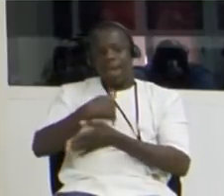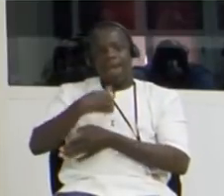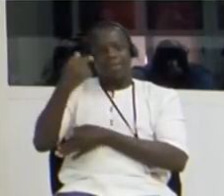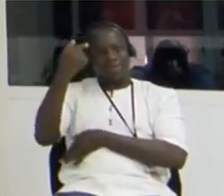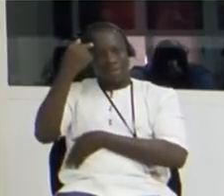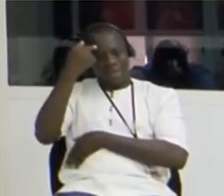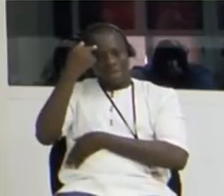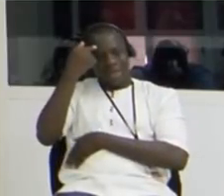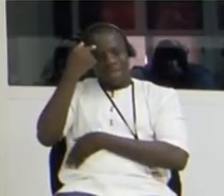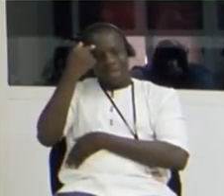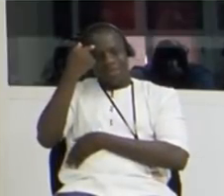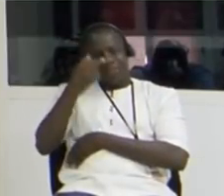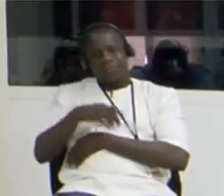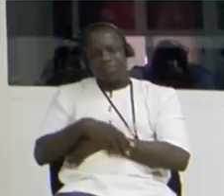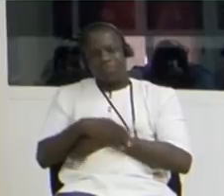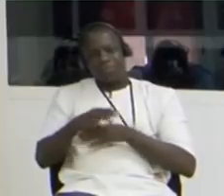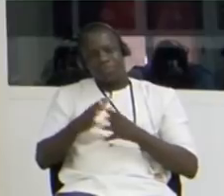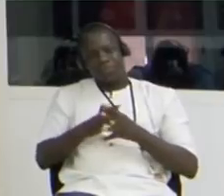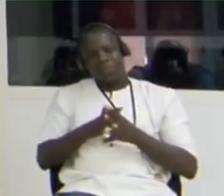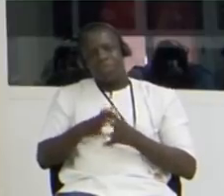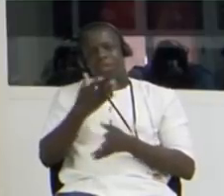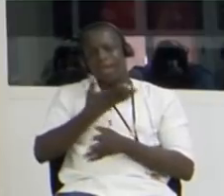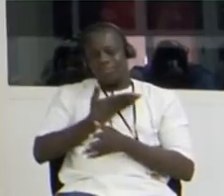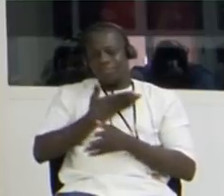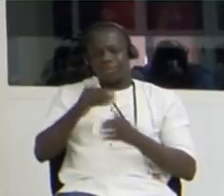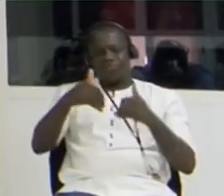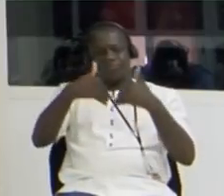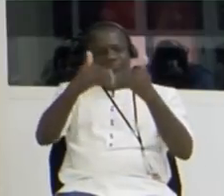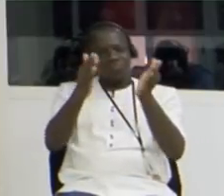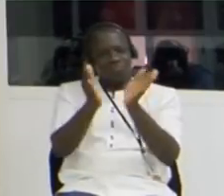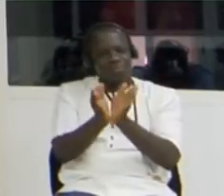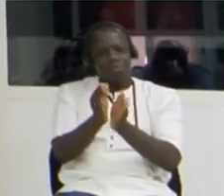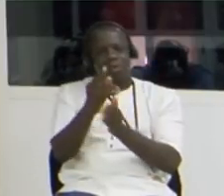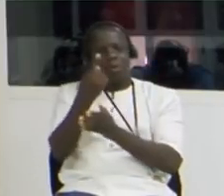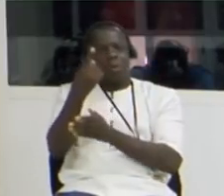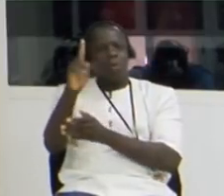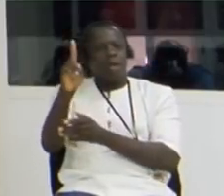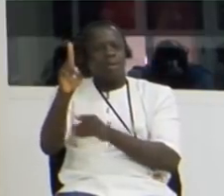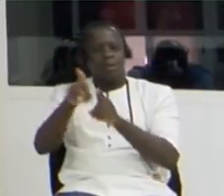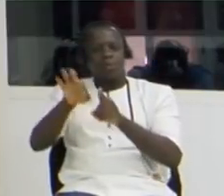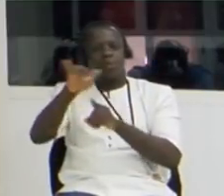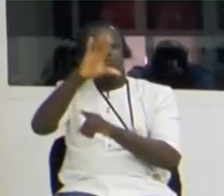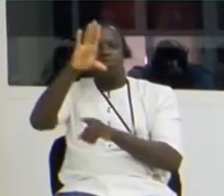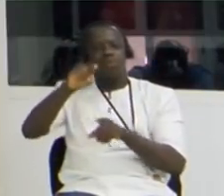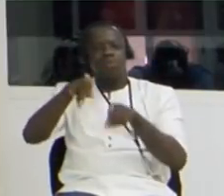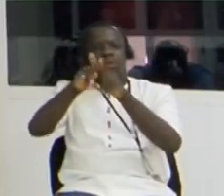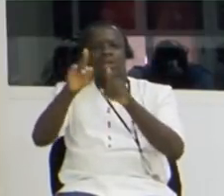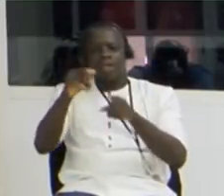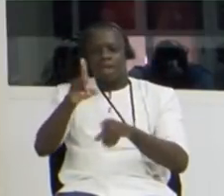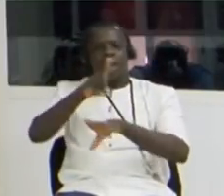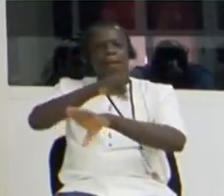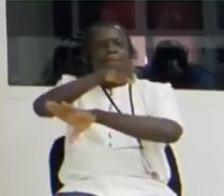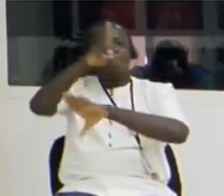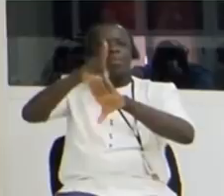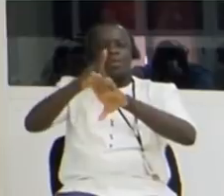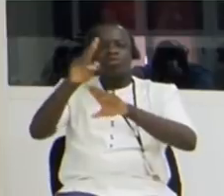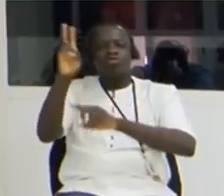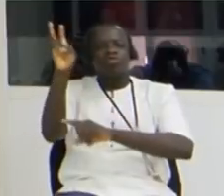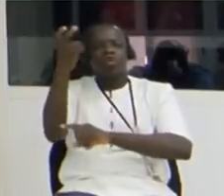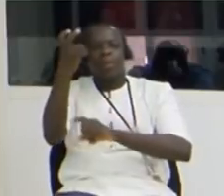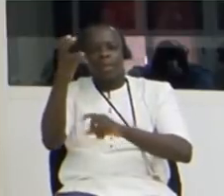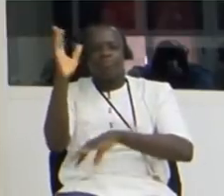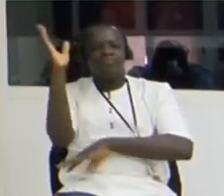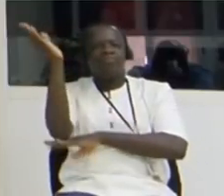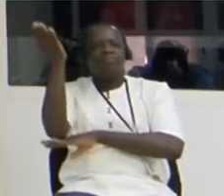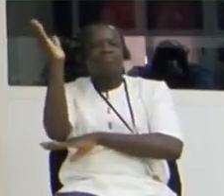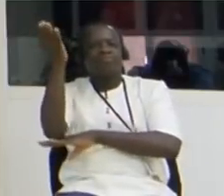have the round one, which deals with the platform. That is what you intend to do when